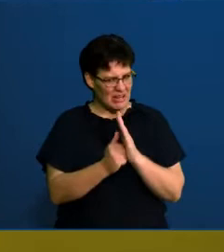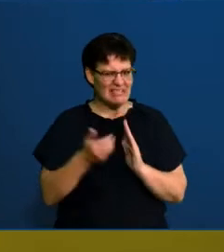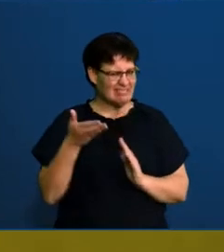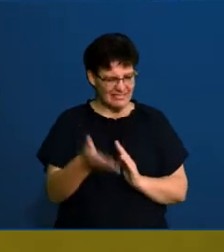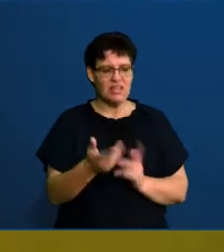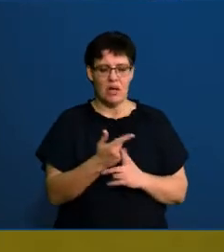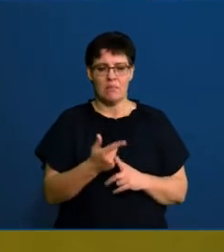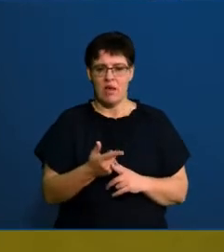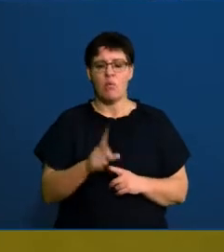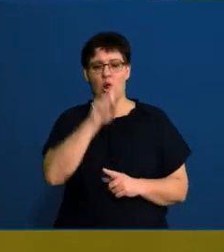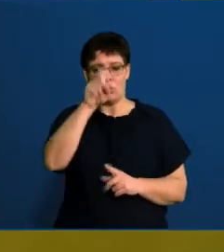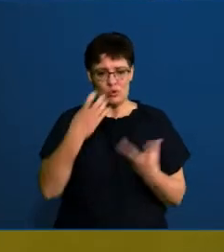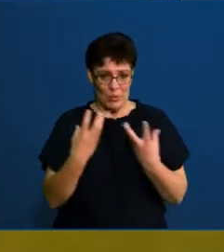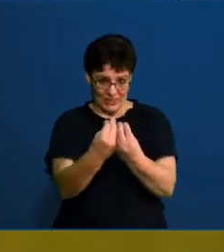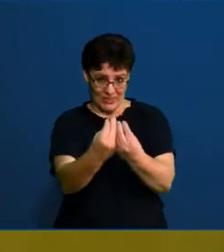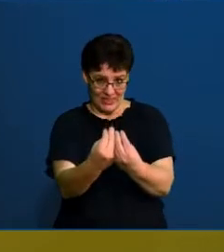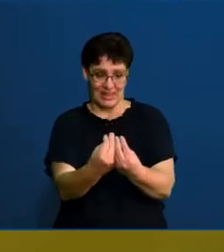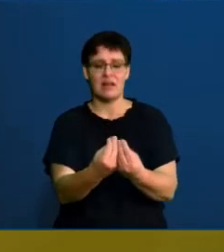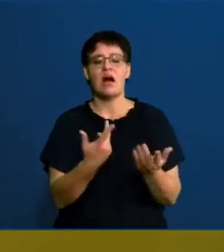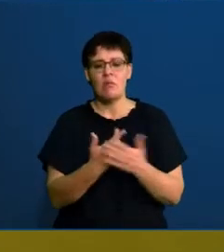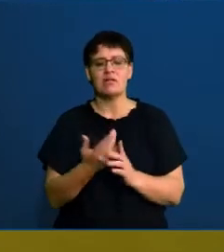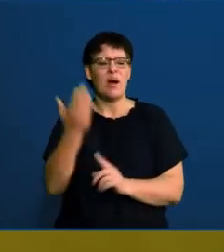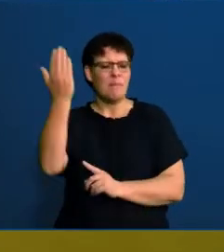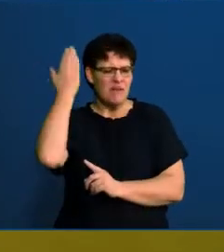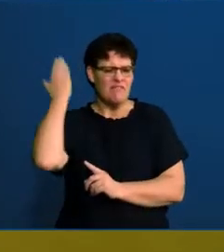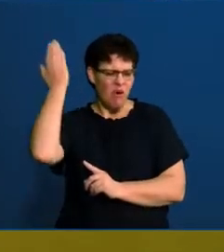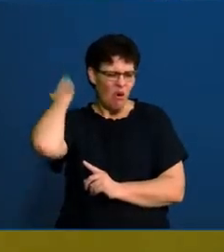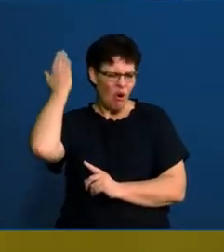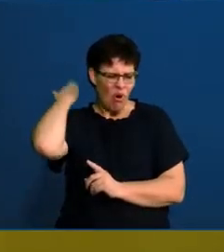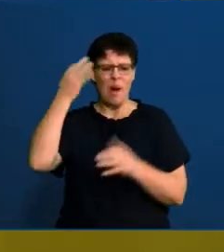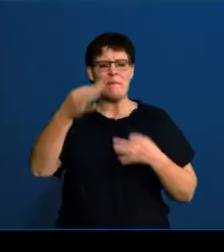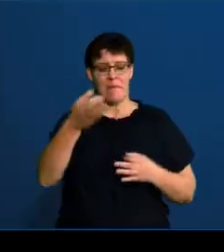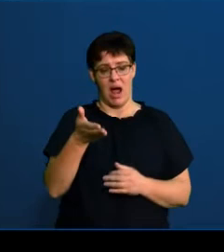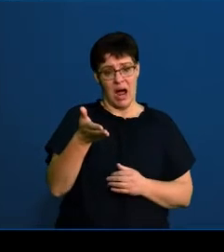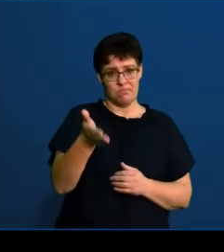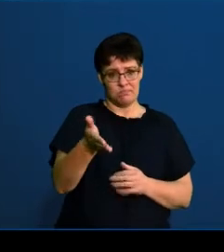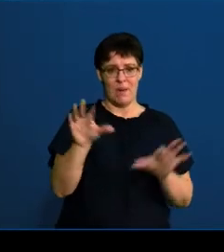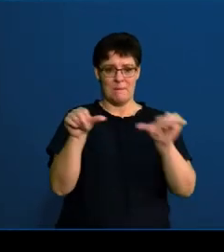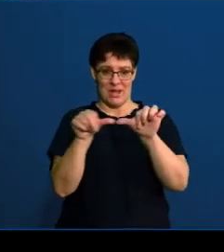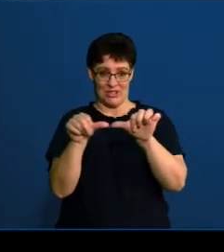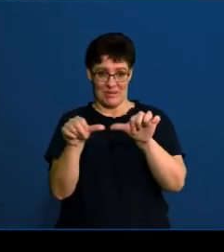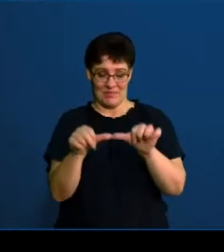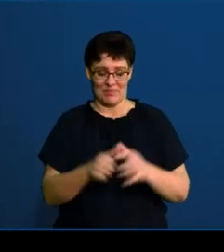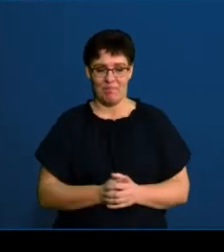actually going to do a question with you from one of the past papers in the past on measurement.